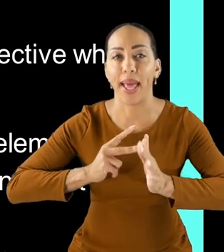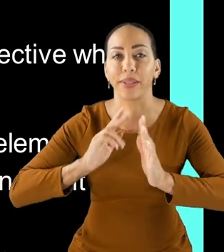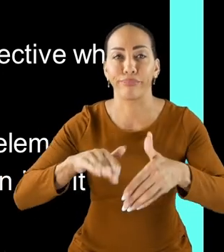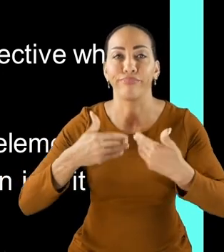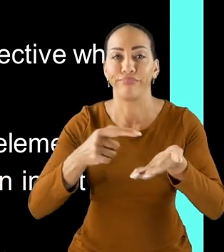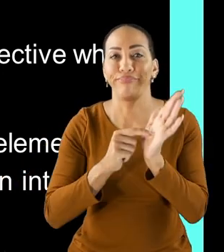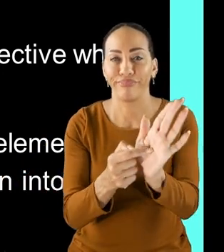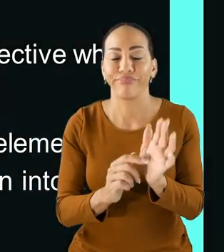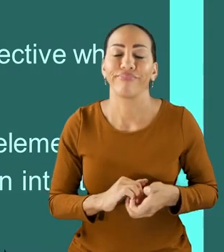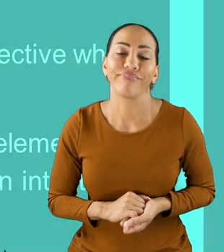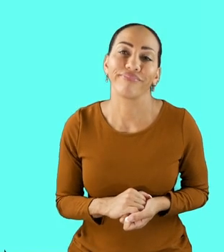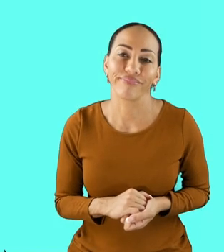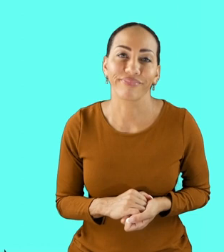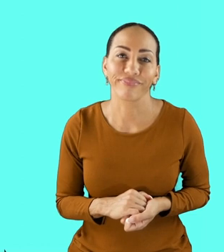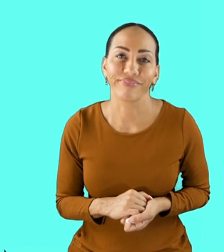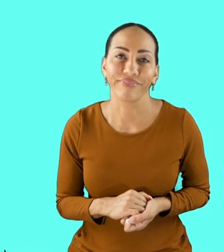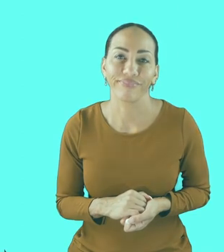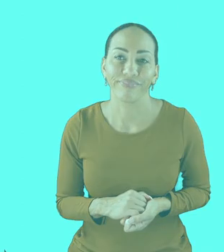presentation.